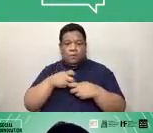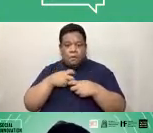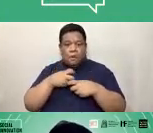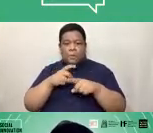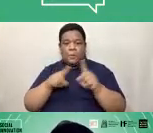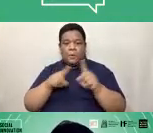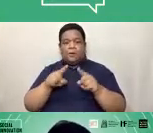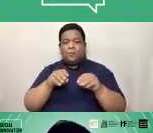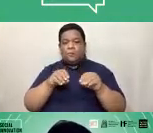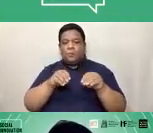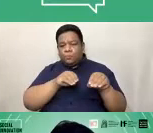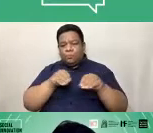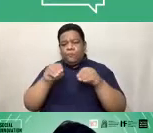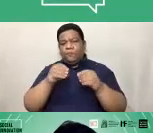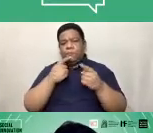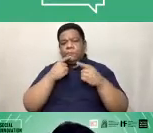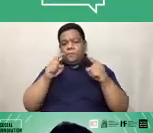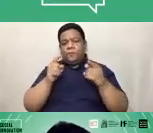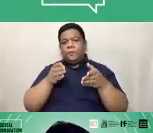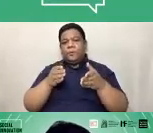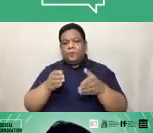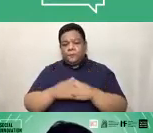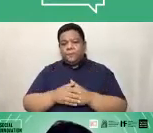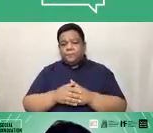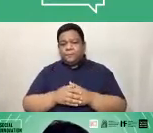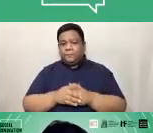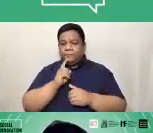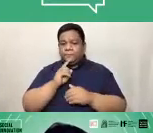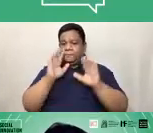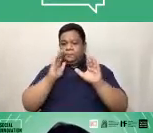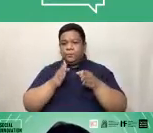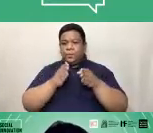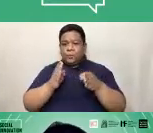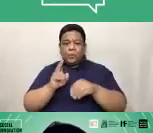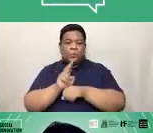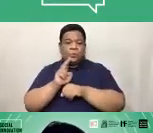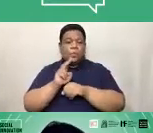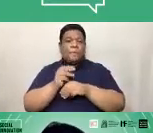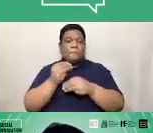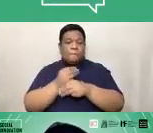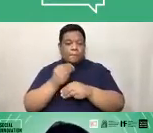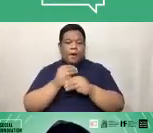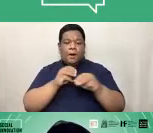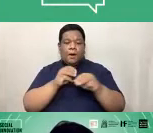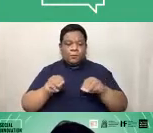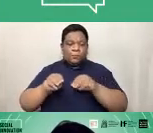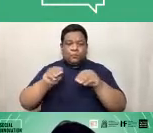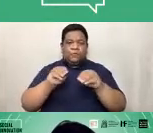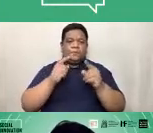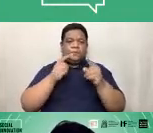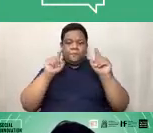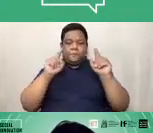this effector in a really cool way. So it's a very amazing way of using mathematics and motion to create these